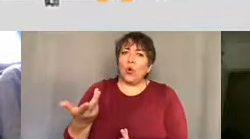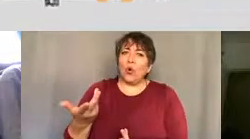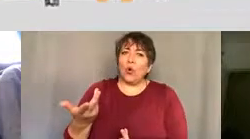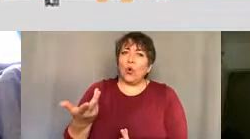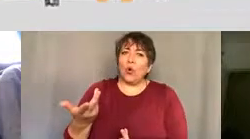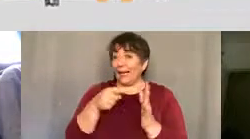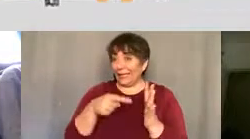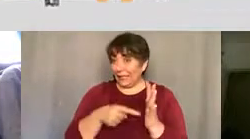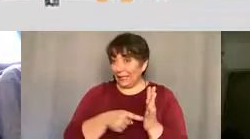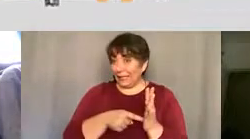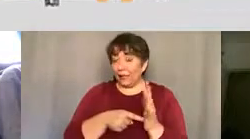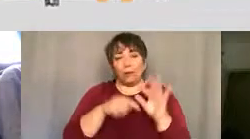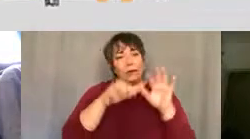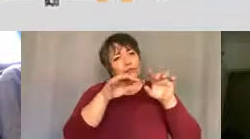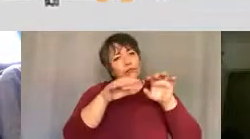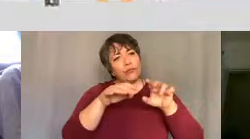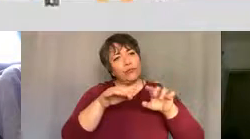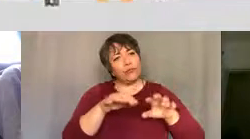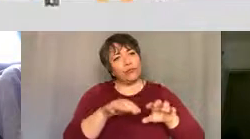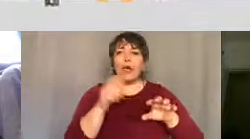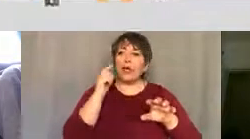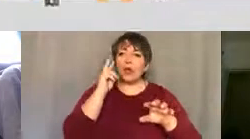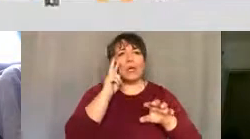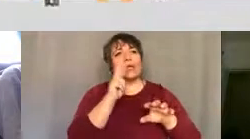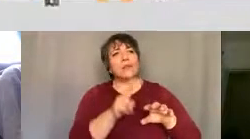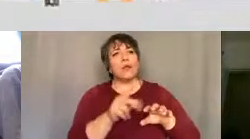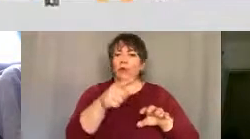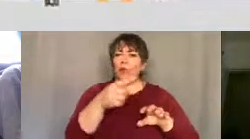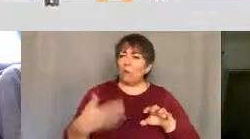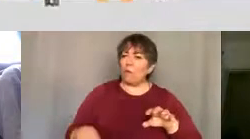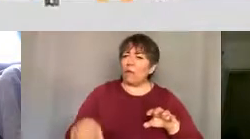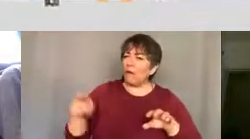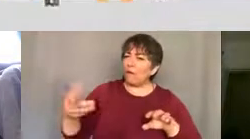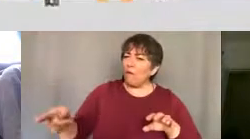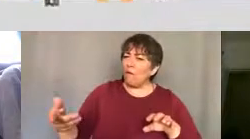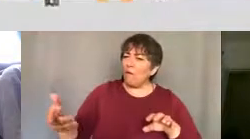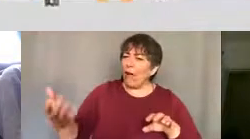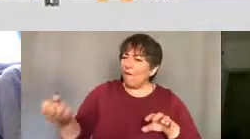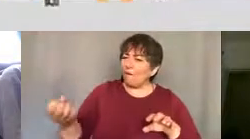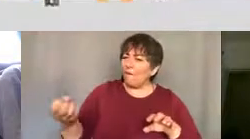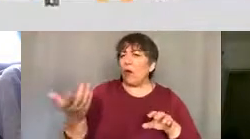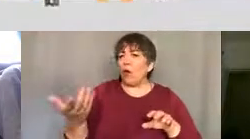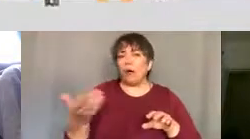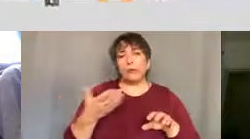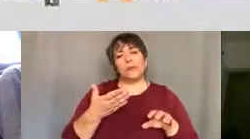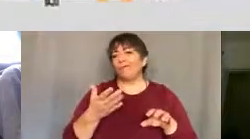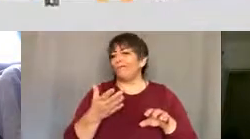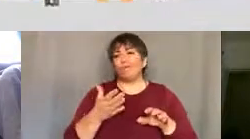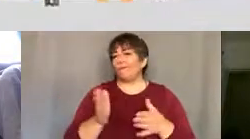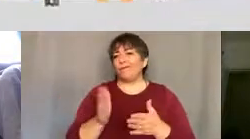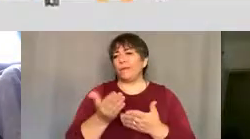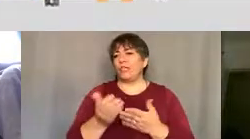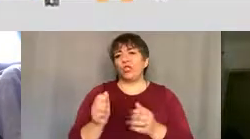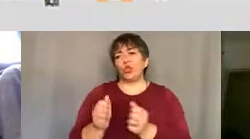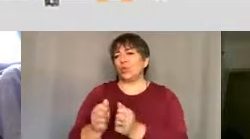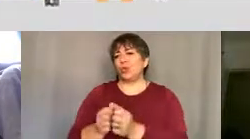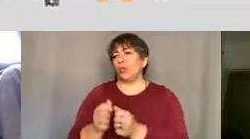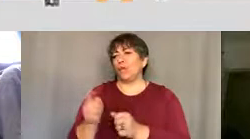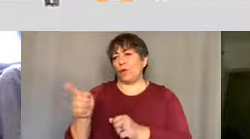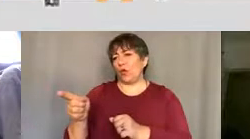for the prescriber when they initiate a prescription. We also do lots of work around searches,